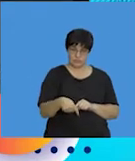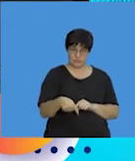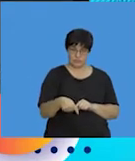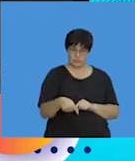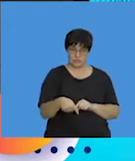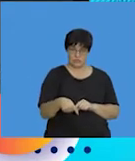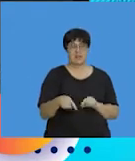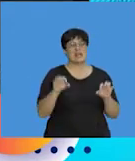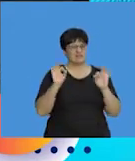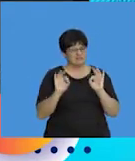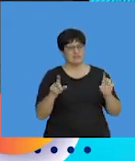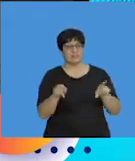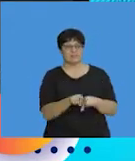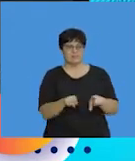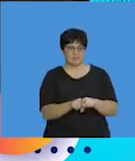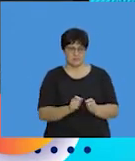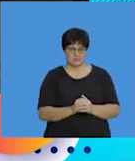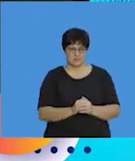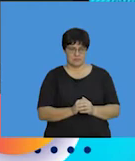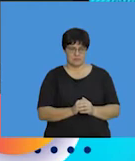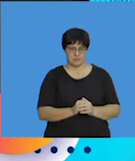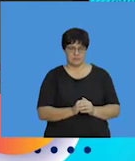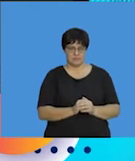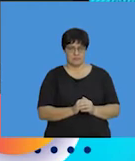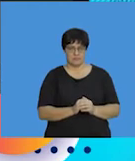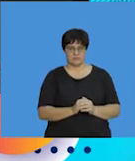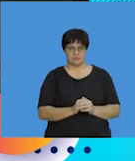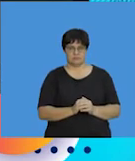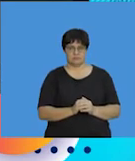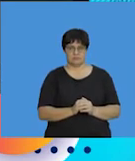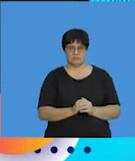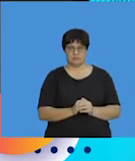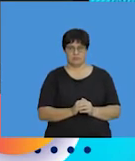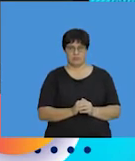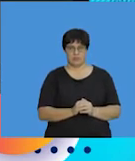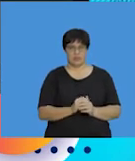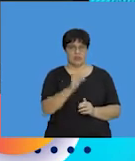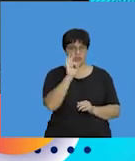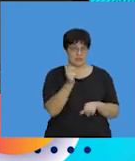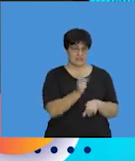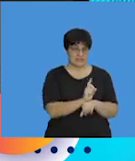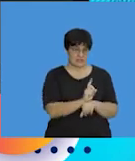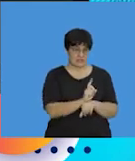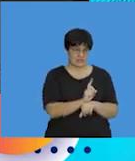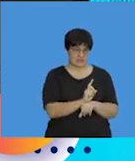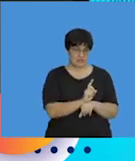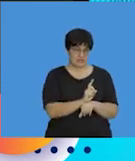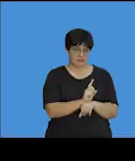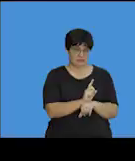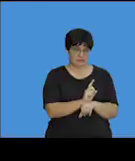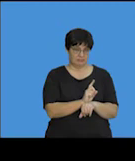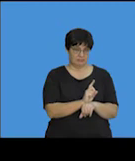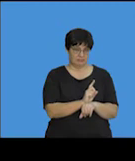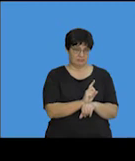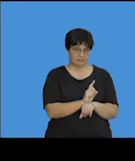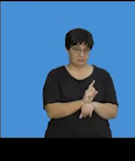it takes to come down is the same. So here, it took